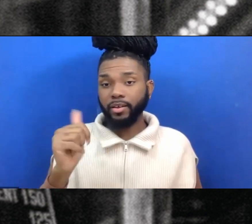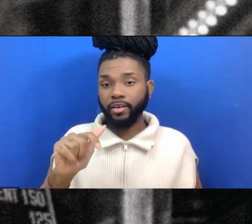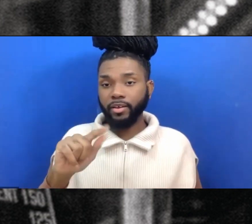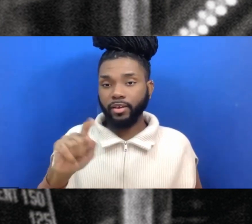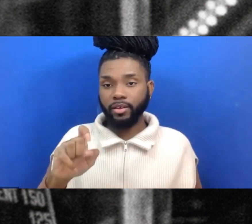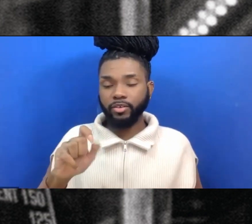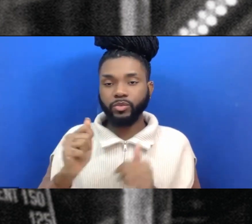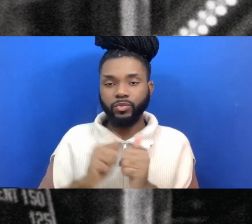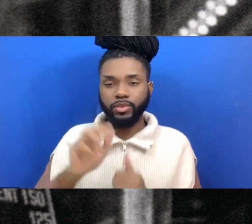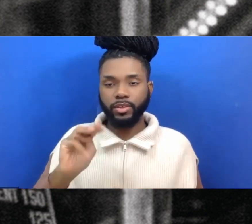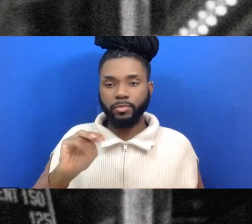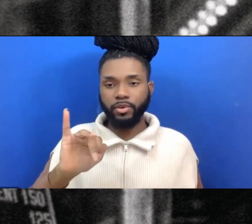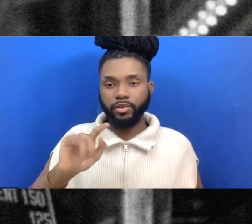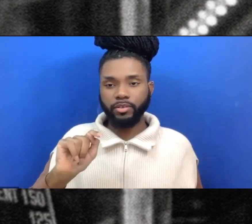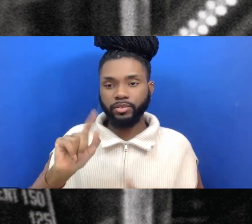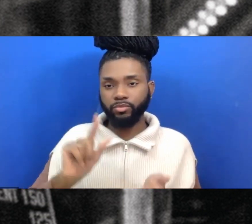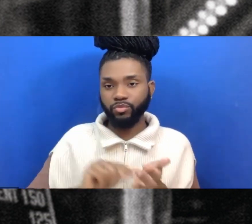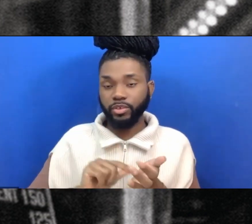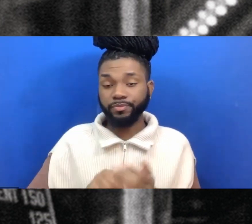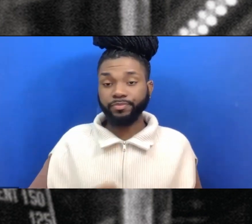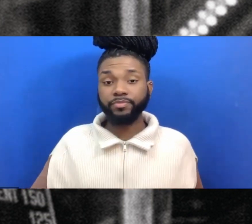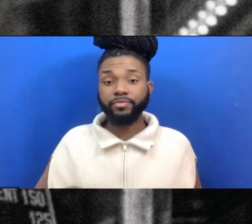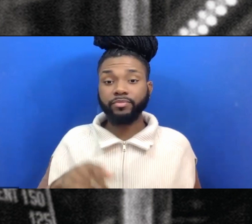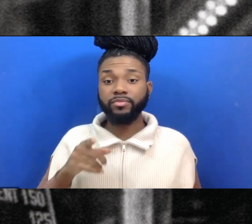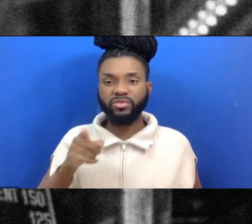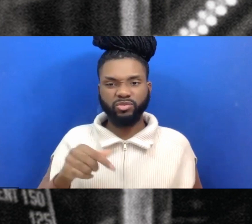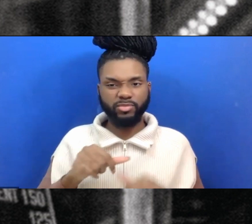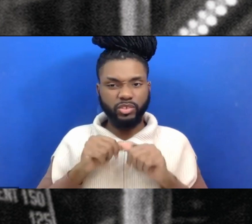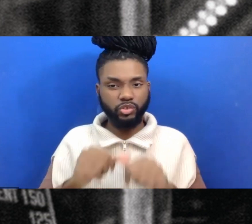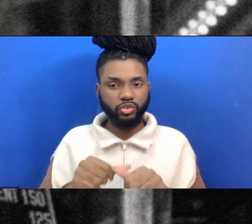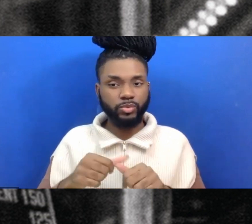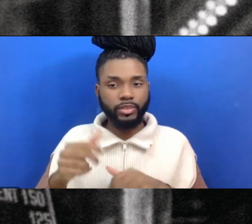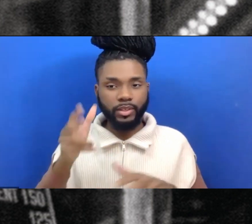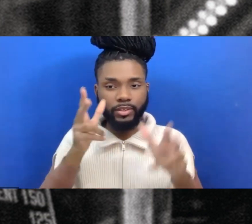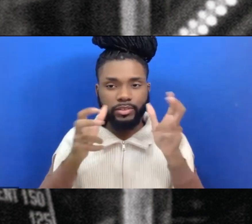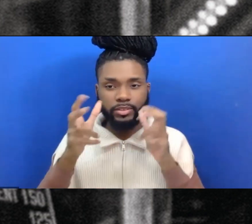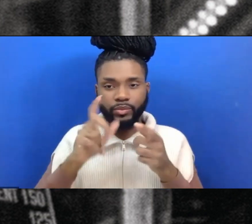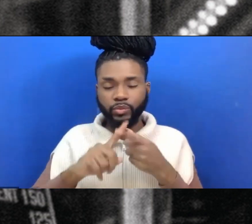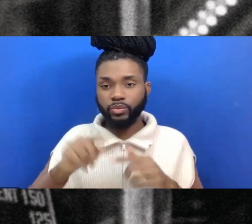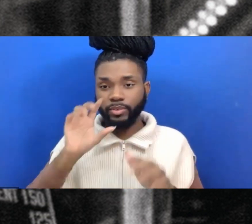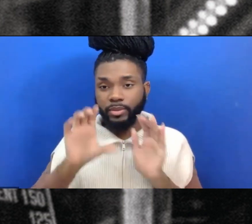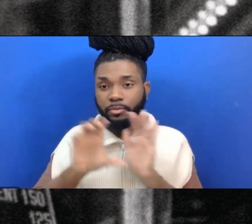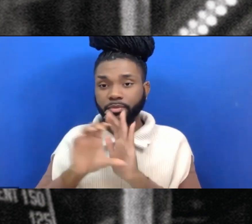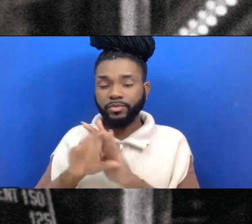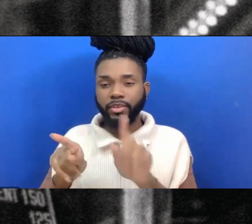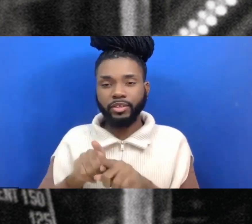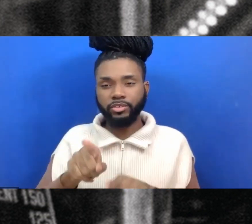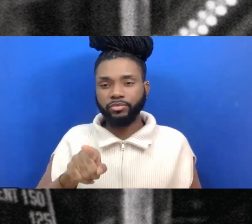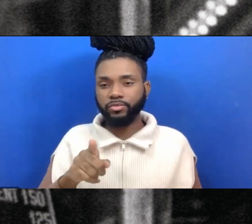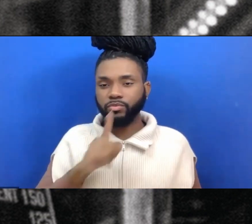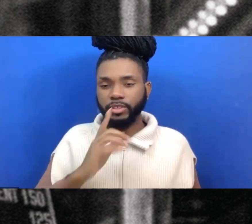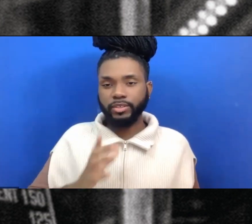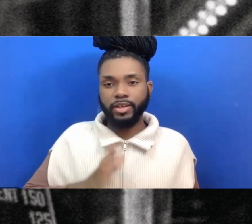MIT Press, where she continues to listen to images, as she so eloquently